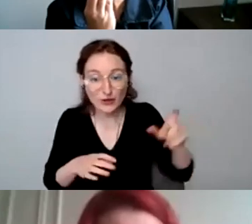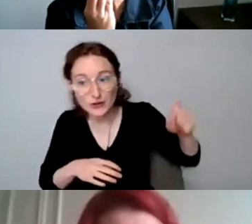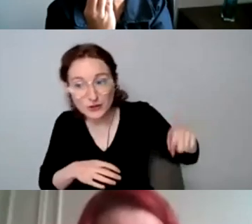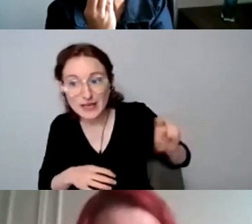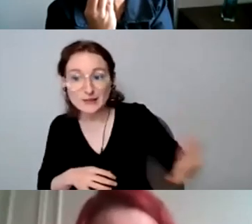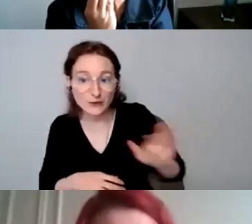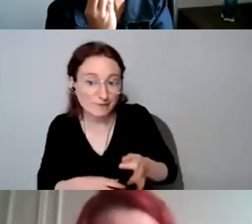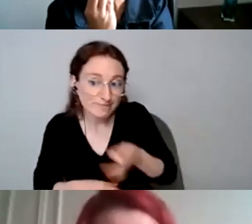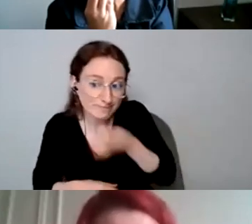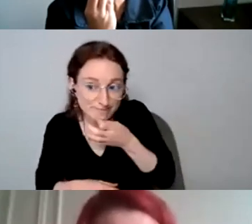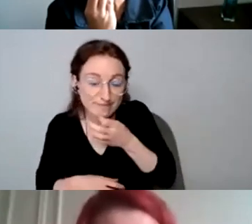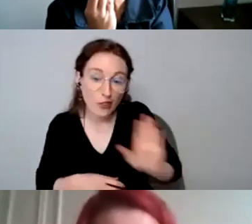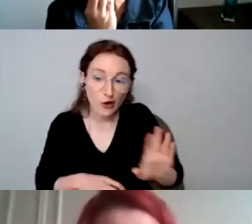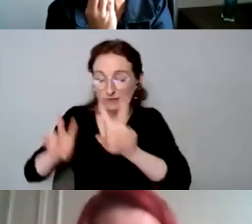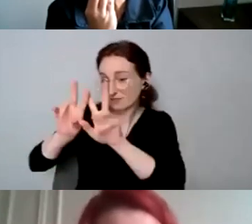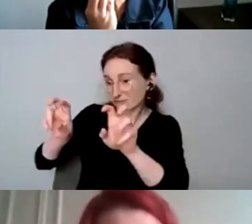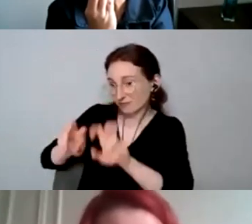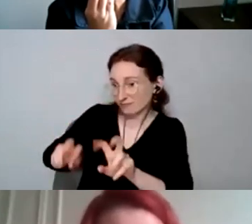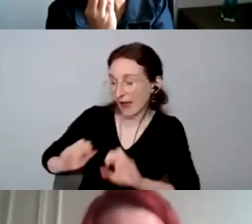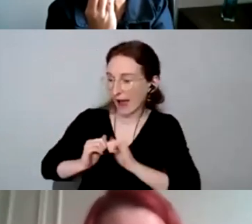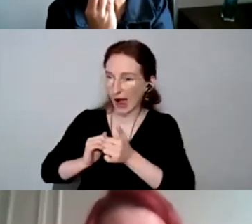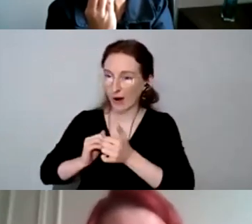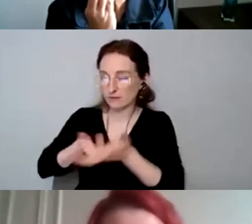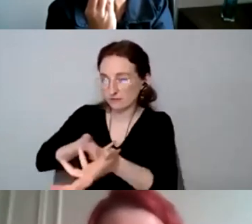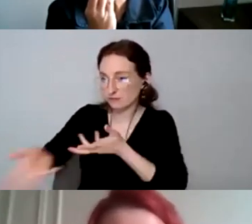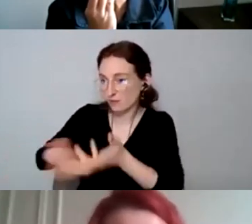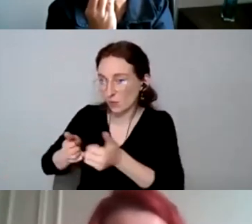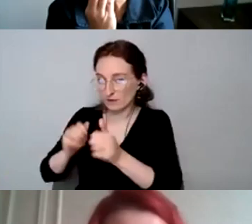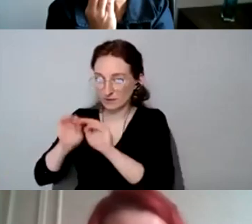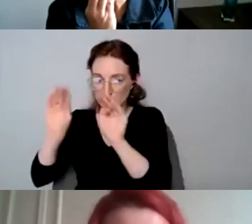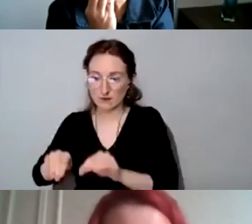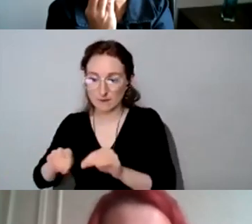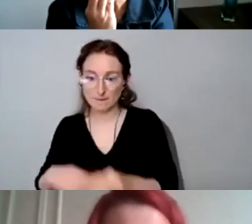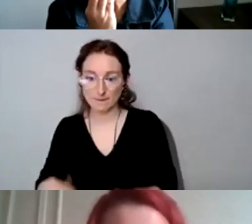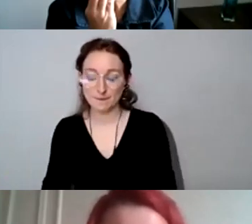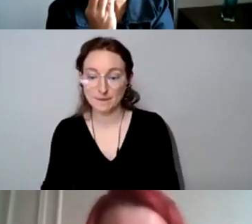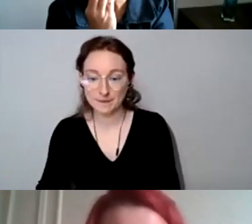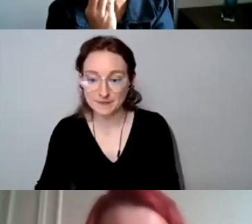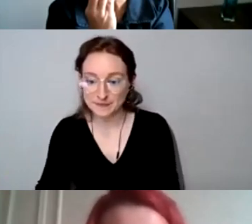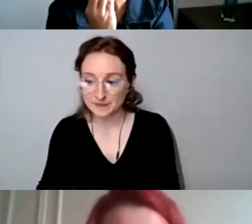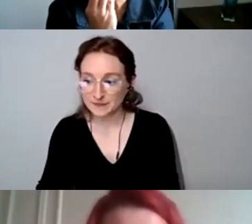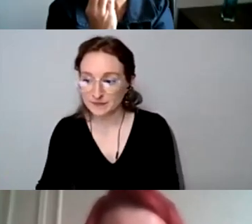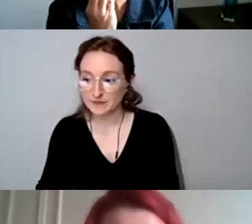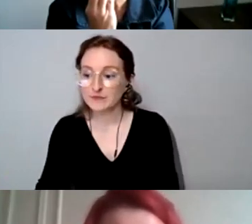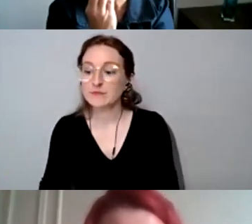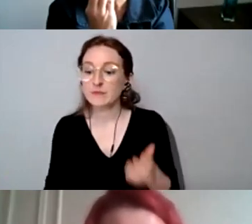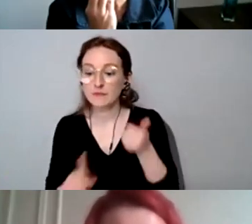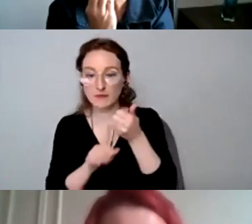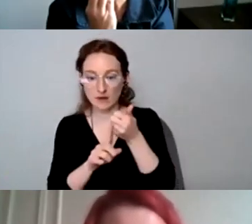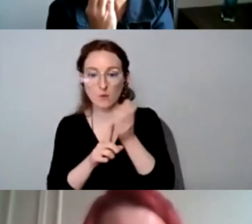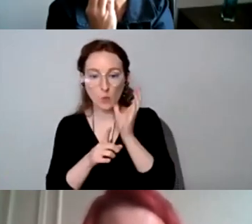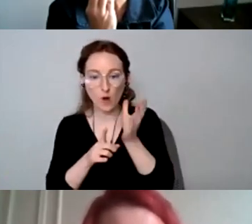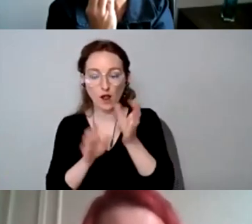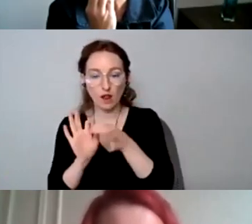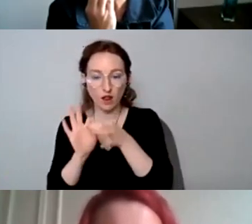assessment of the track, the way, the paths that they will go together